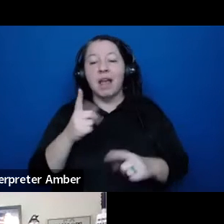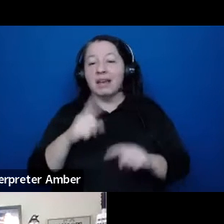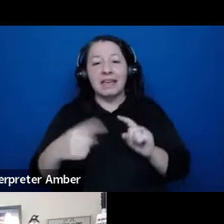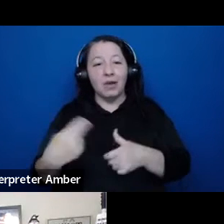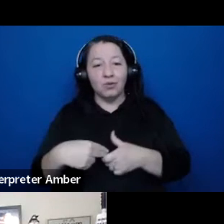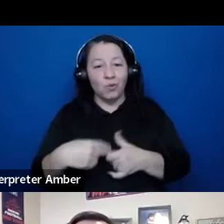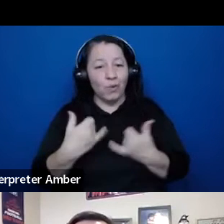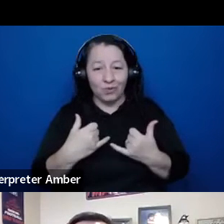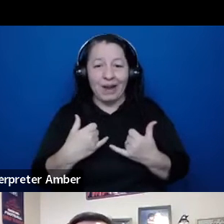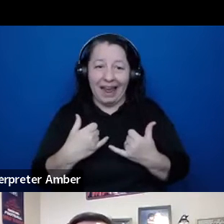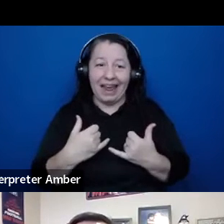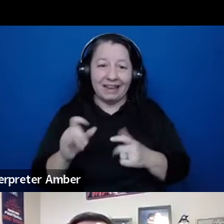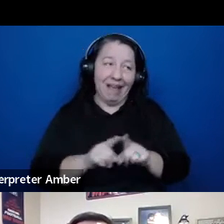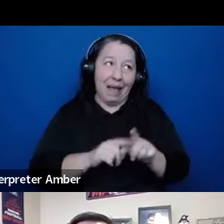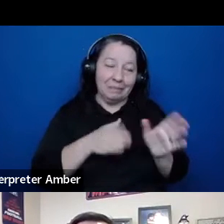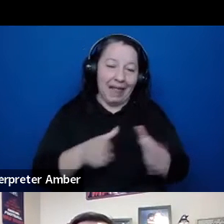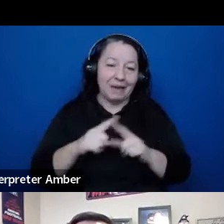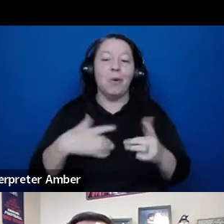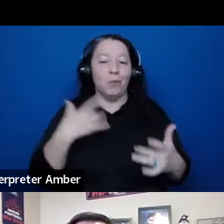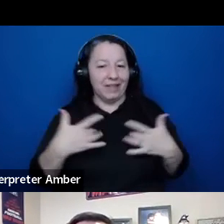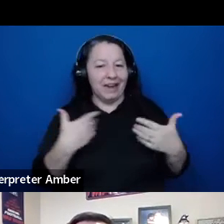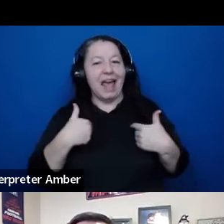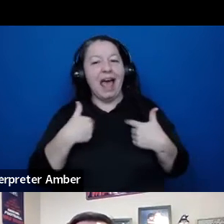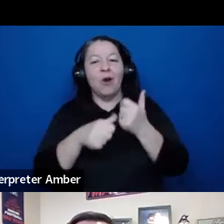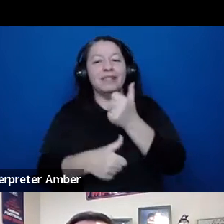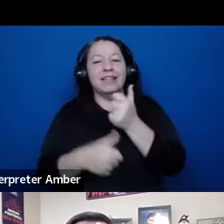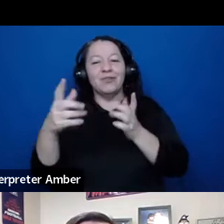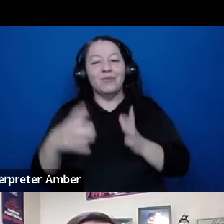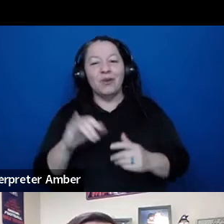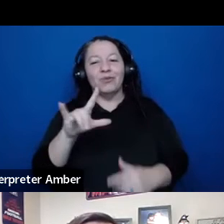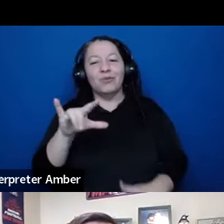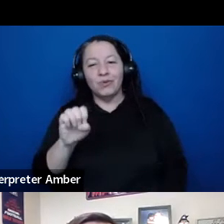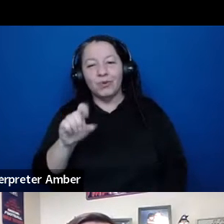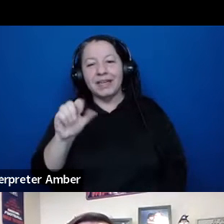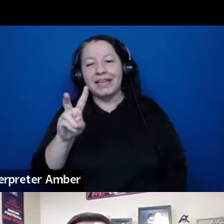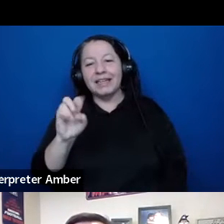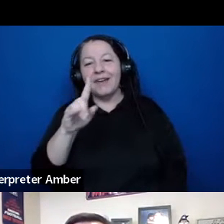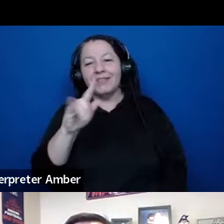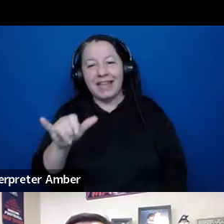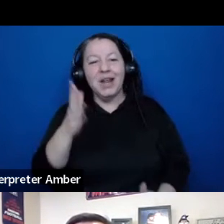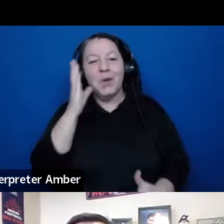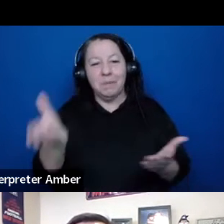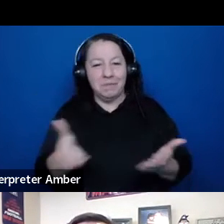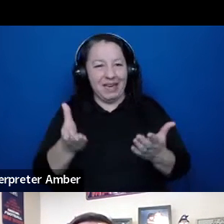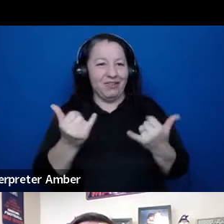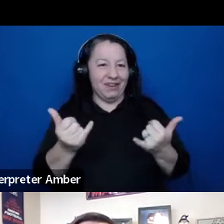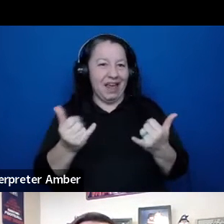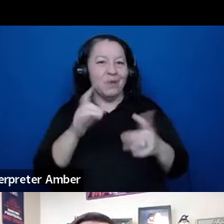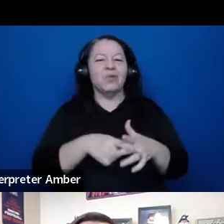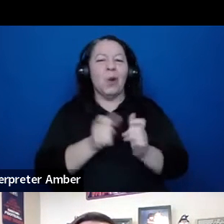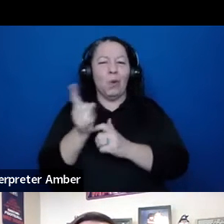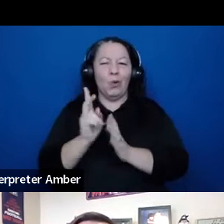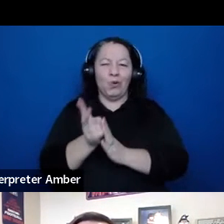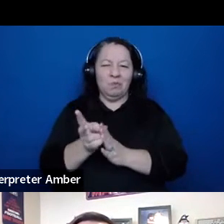excited to have the assistant director, Julie Lovelady, be with us today. And so we'll get started with her in just a little